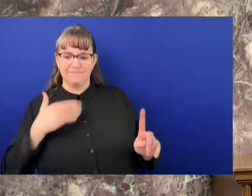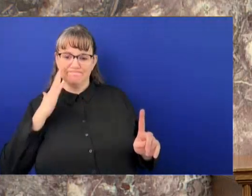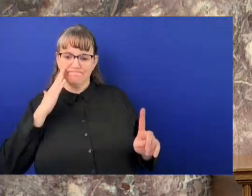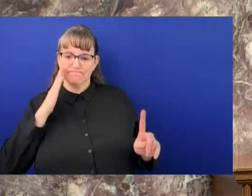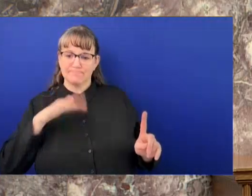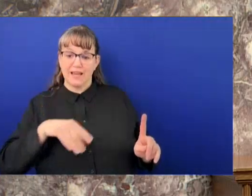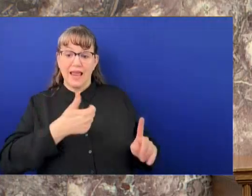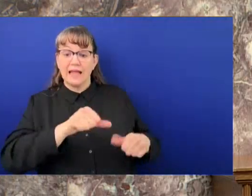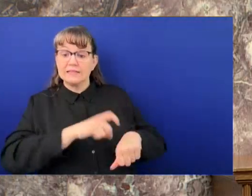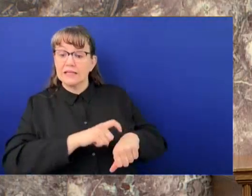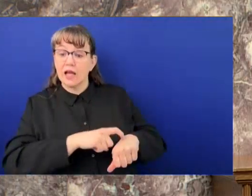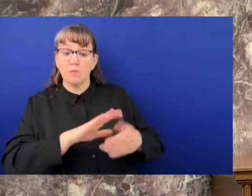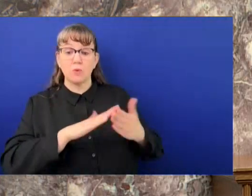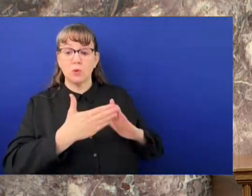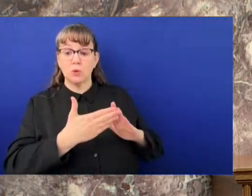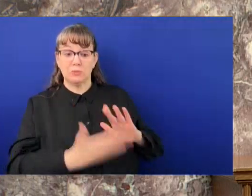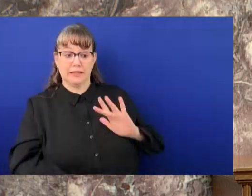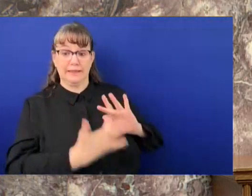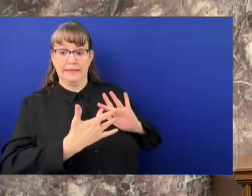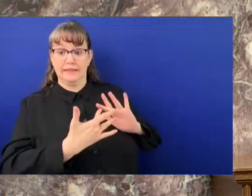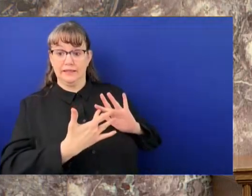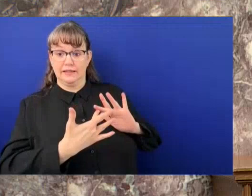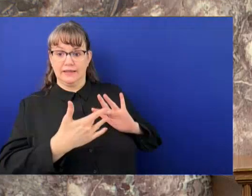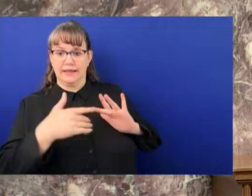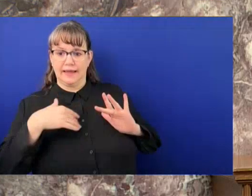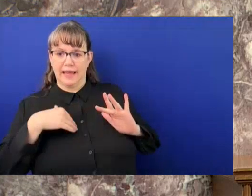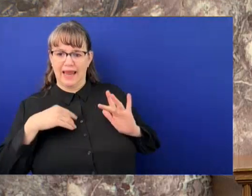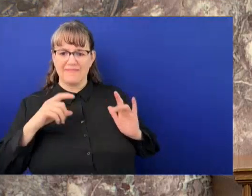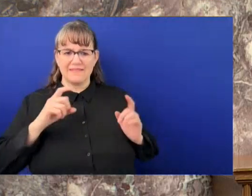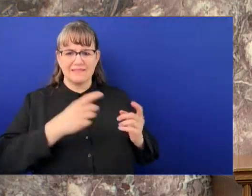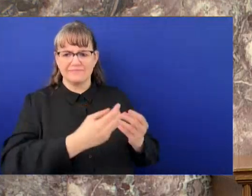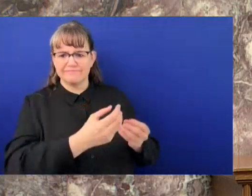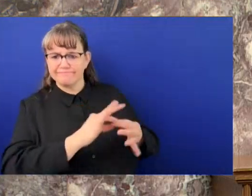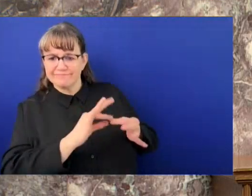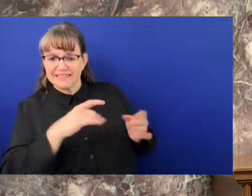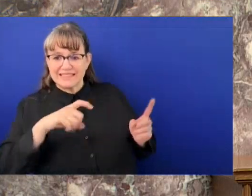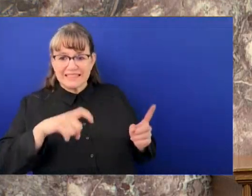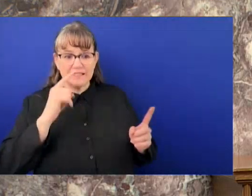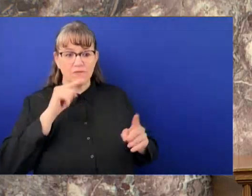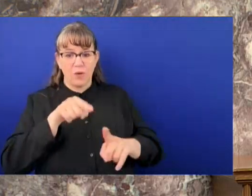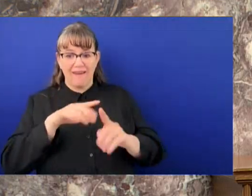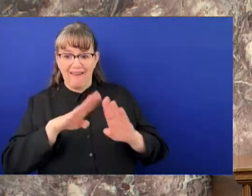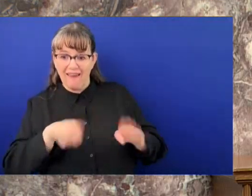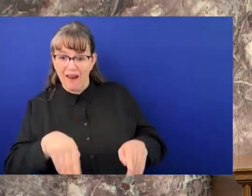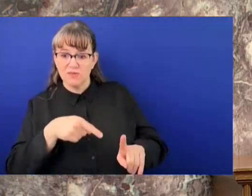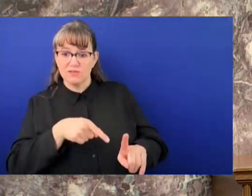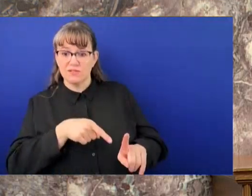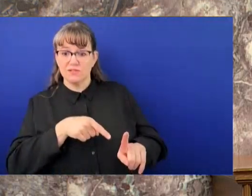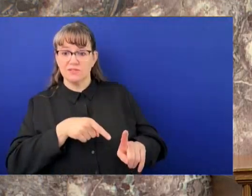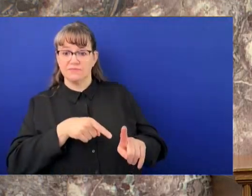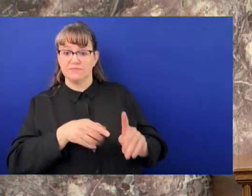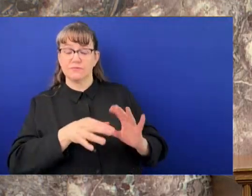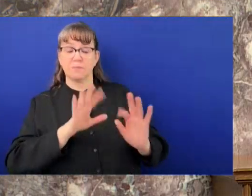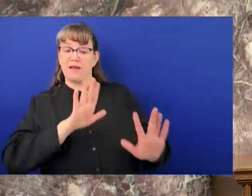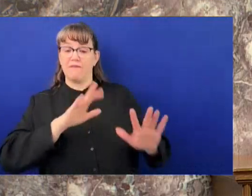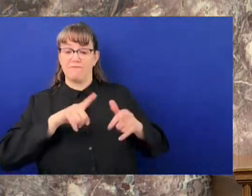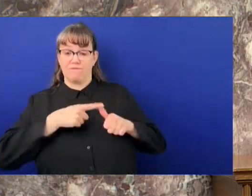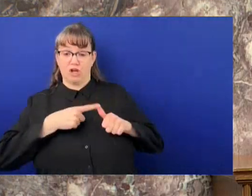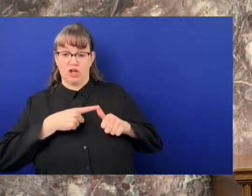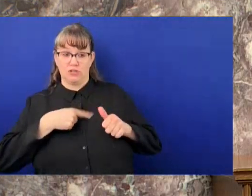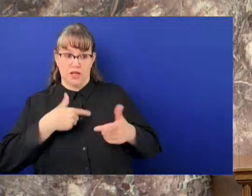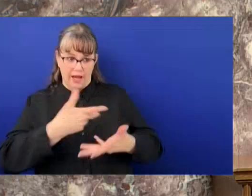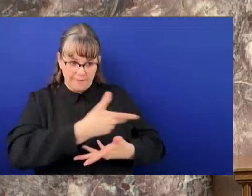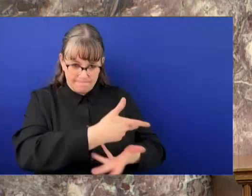needs and requests for housing, the first thing we do is engage with them, the people with lived experience, the not-for-profits, to